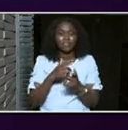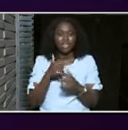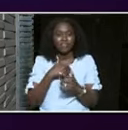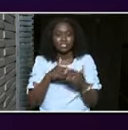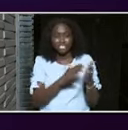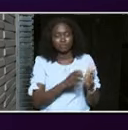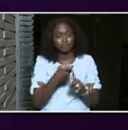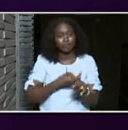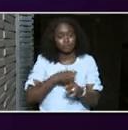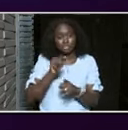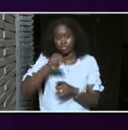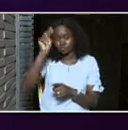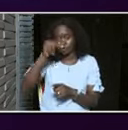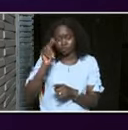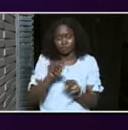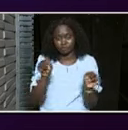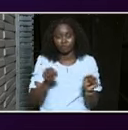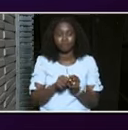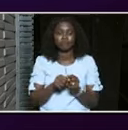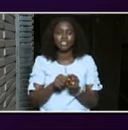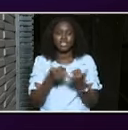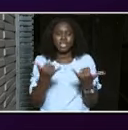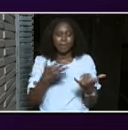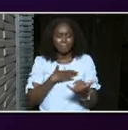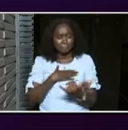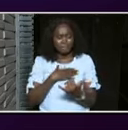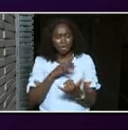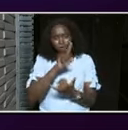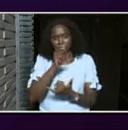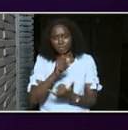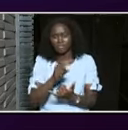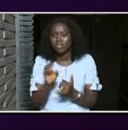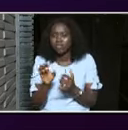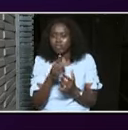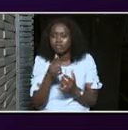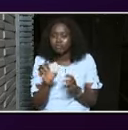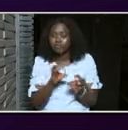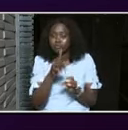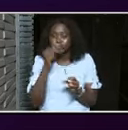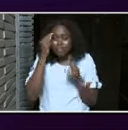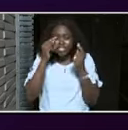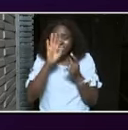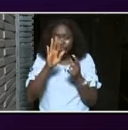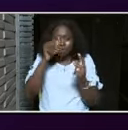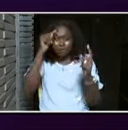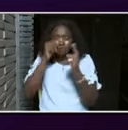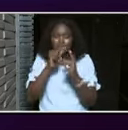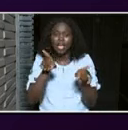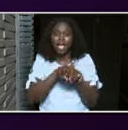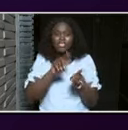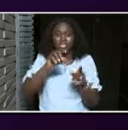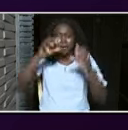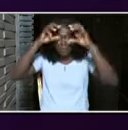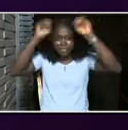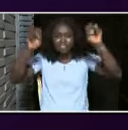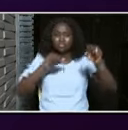northern region. So my question in regards to that is, do you think that your ambition as a president does not defy